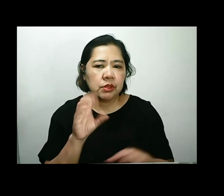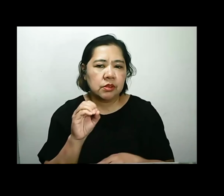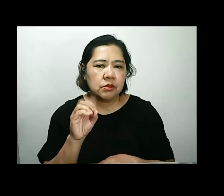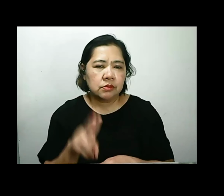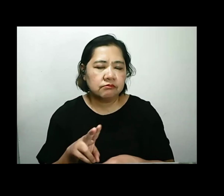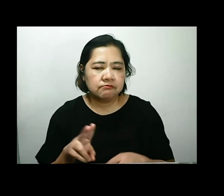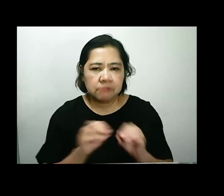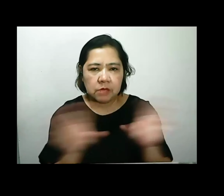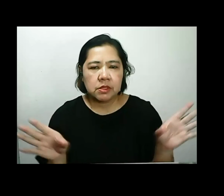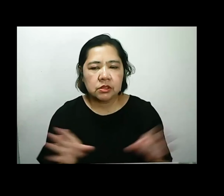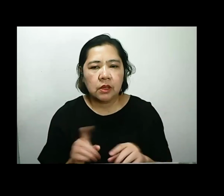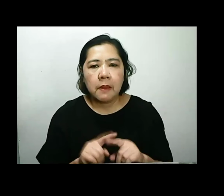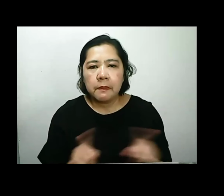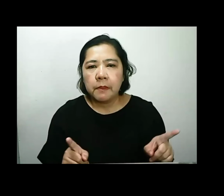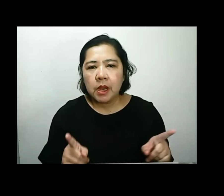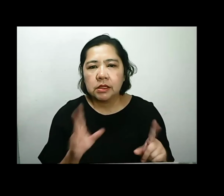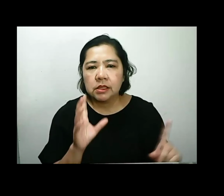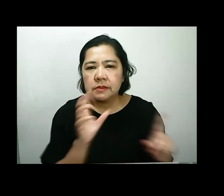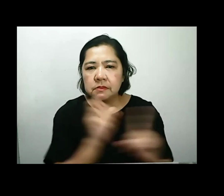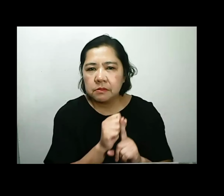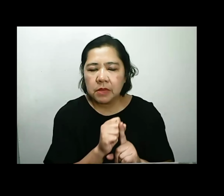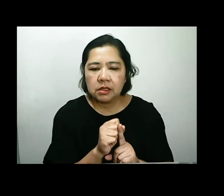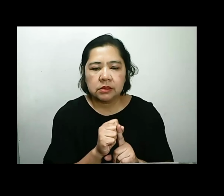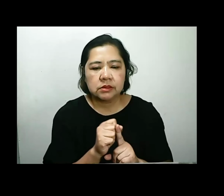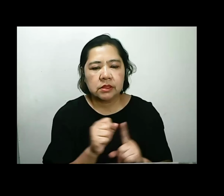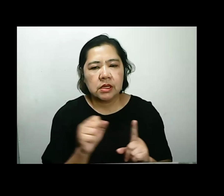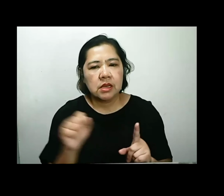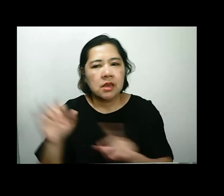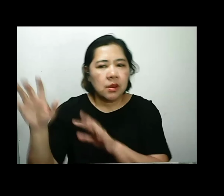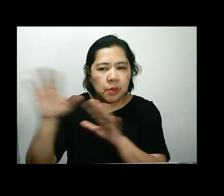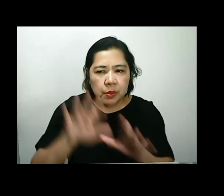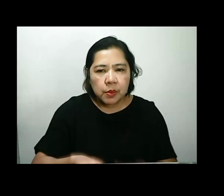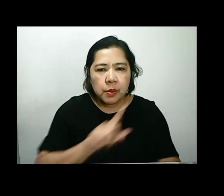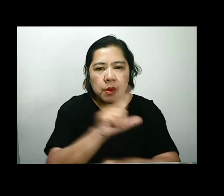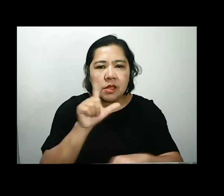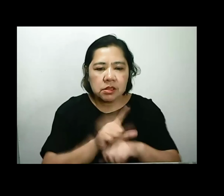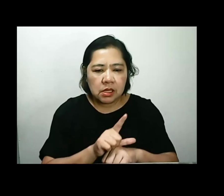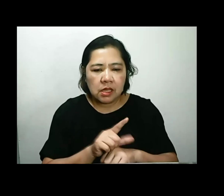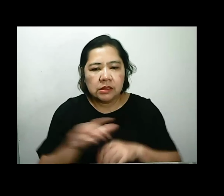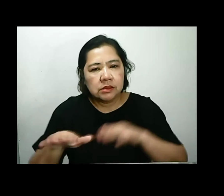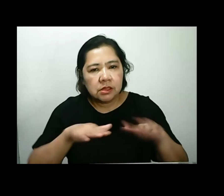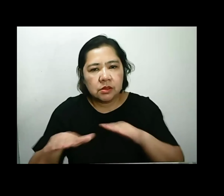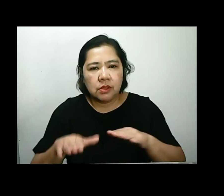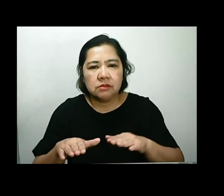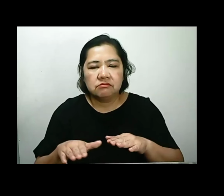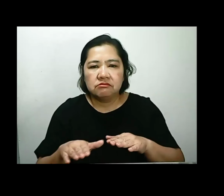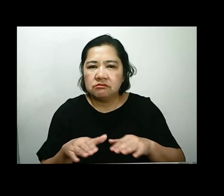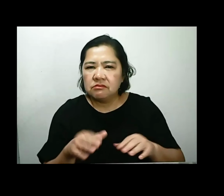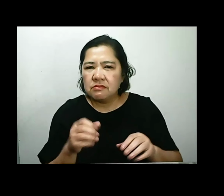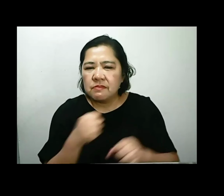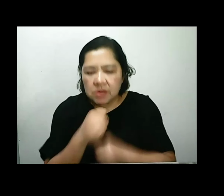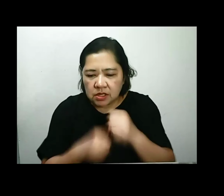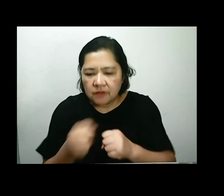the impacts of disasters, of flooding, landslides, earthquakes, it's the poor that suffers most. In fact,